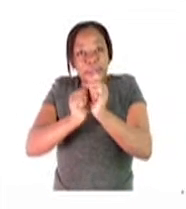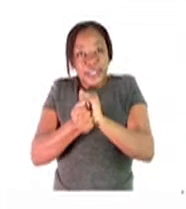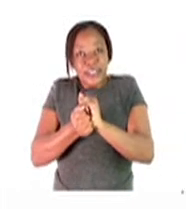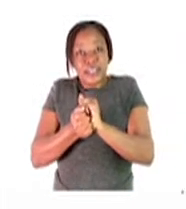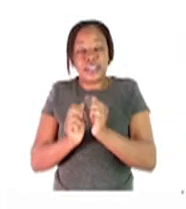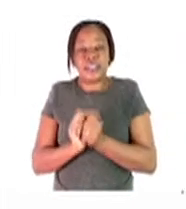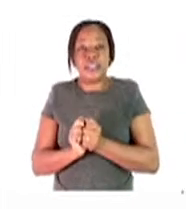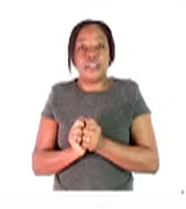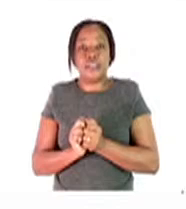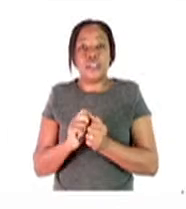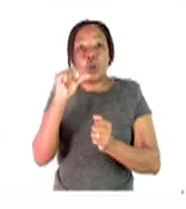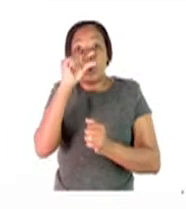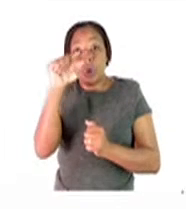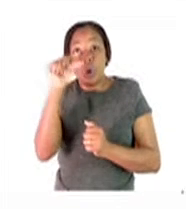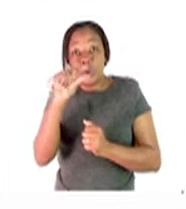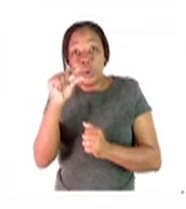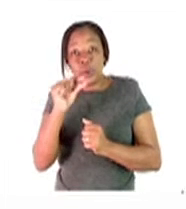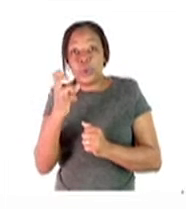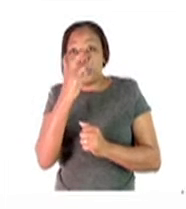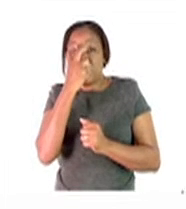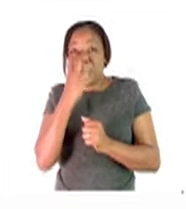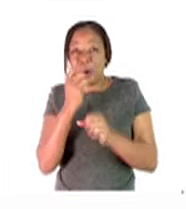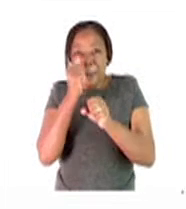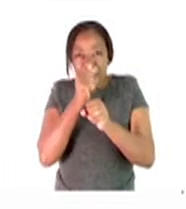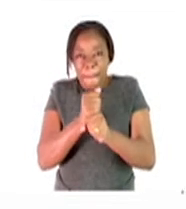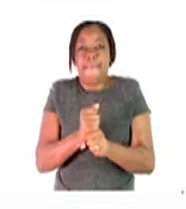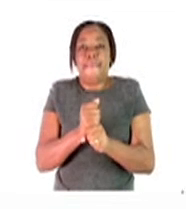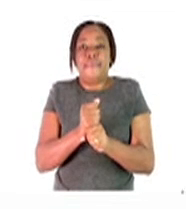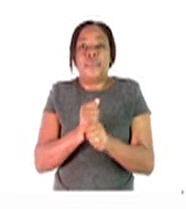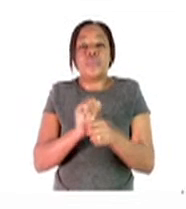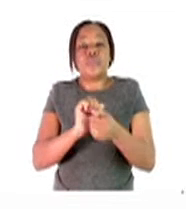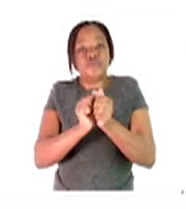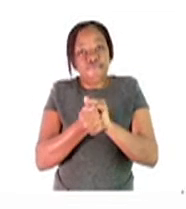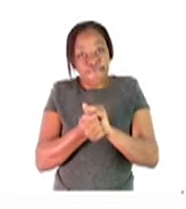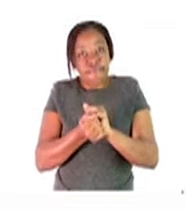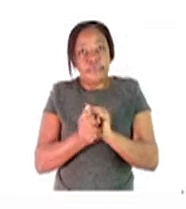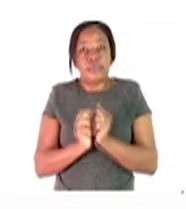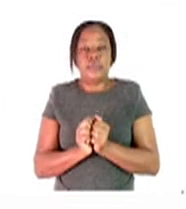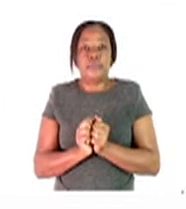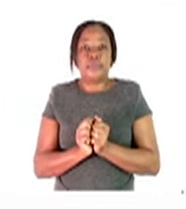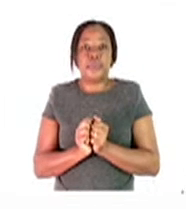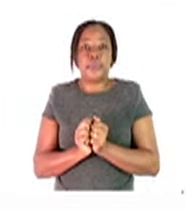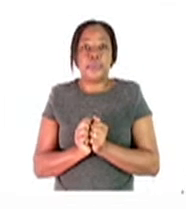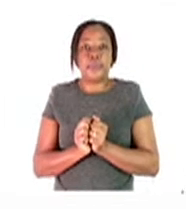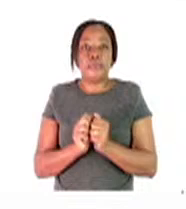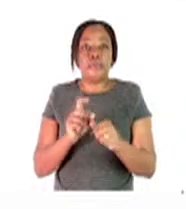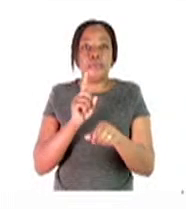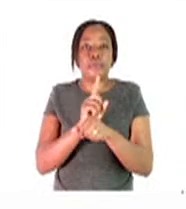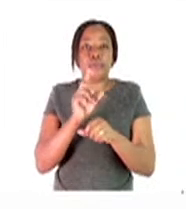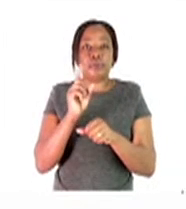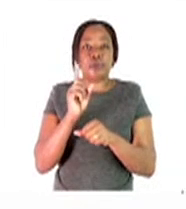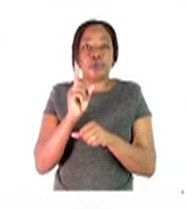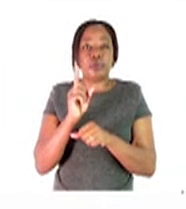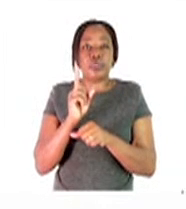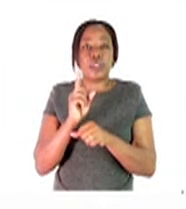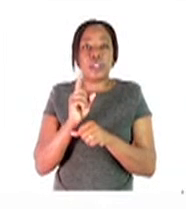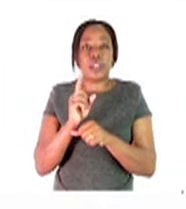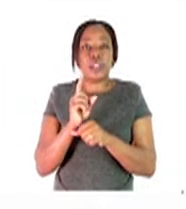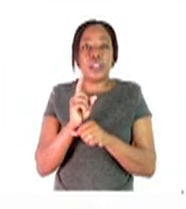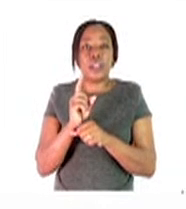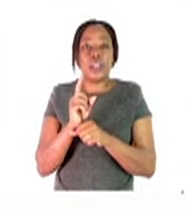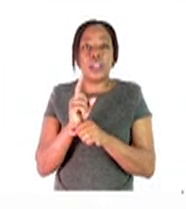call that word? Or how will you call that gender? Number one, the